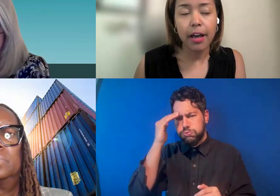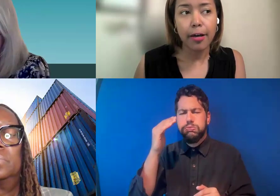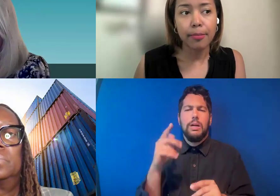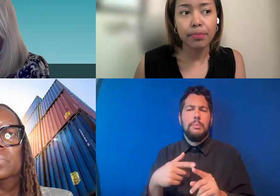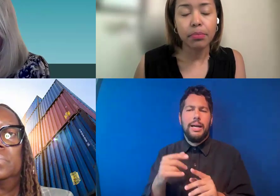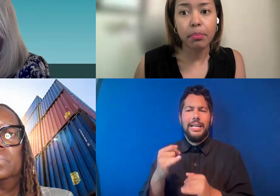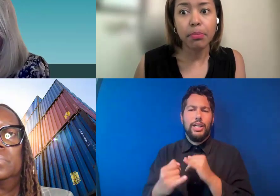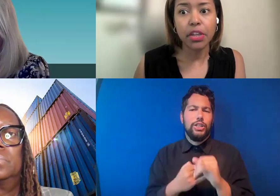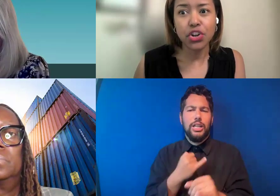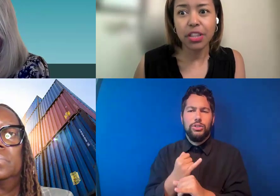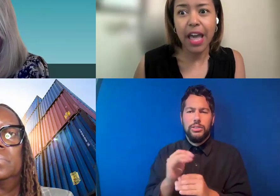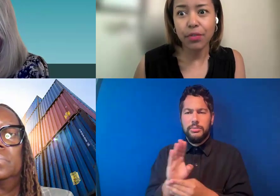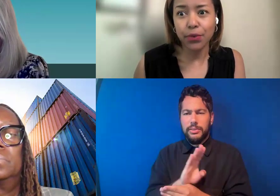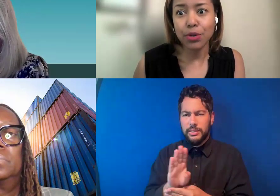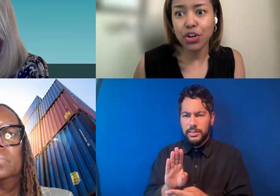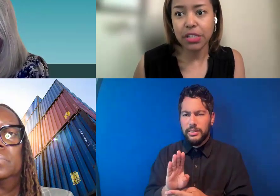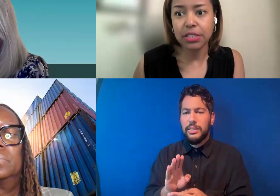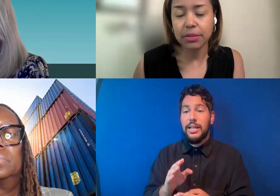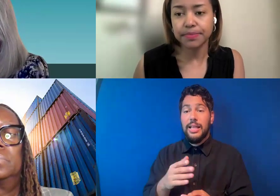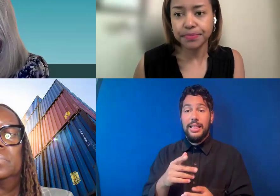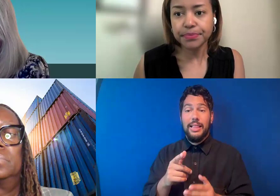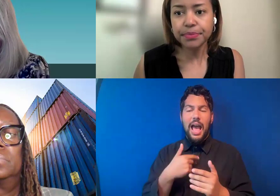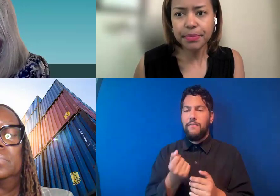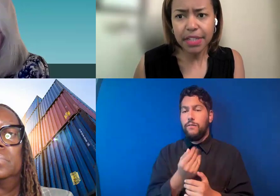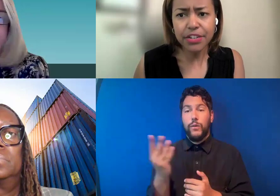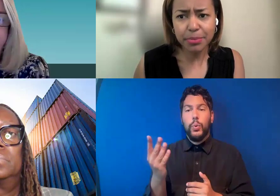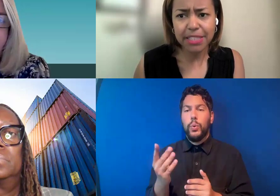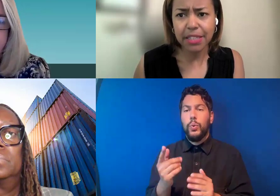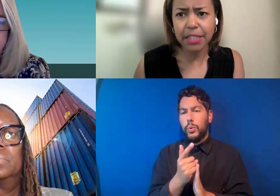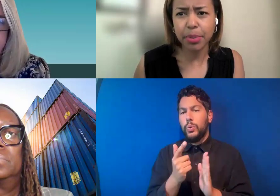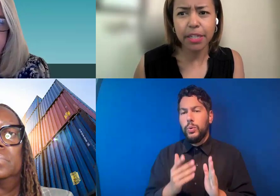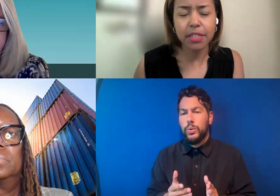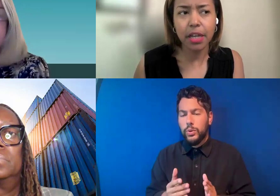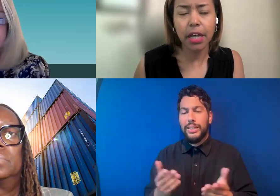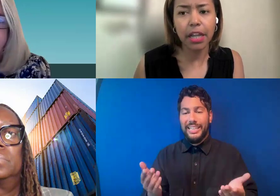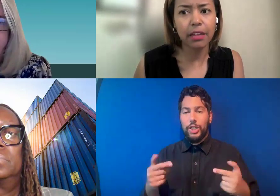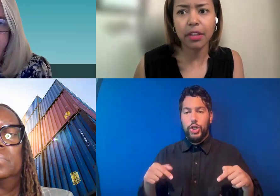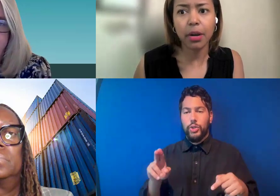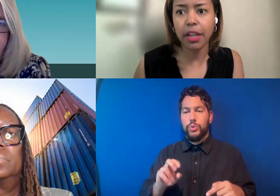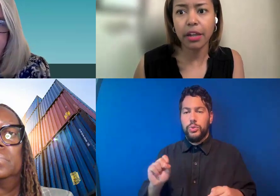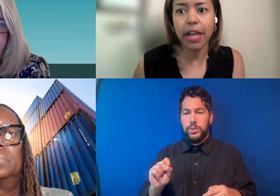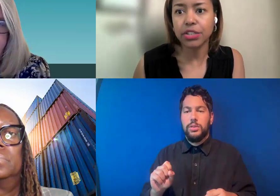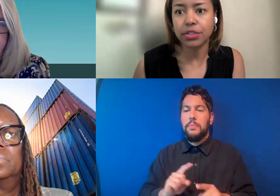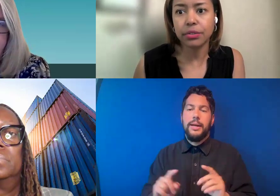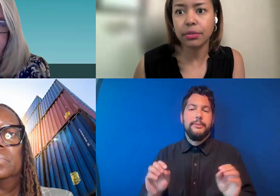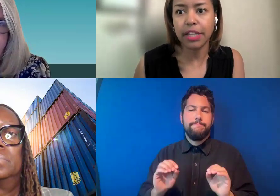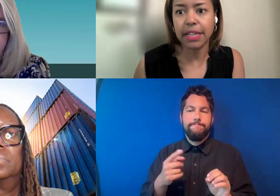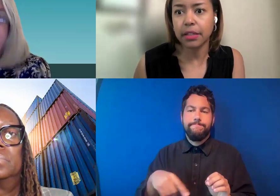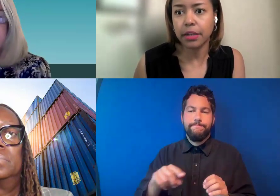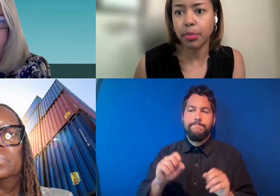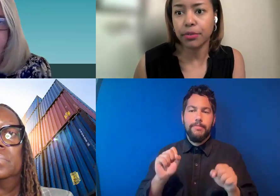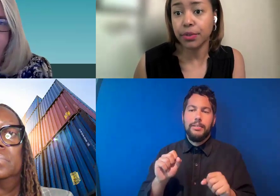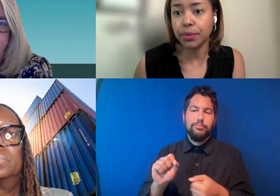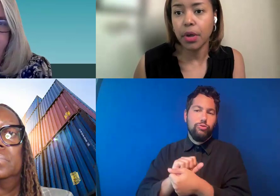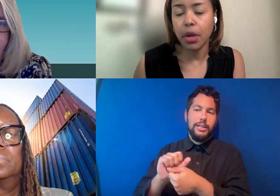business. The attorney that I have a few attorneys here domestically, but none of them are